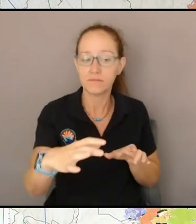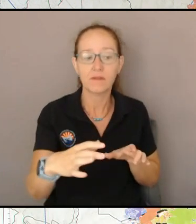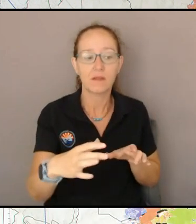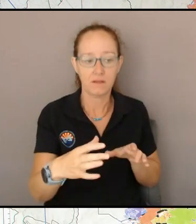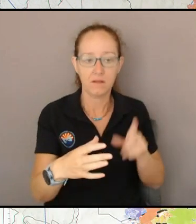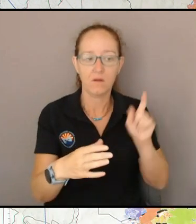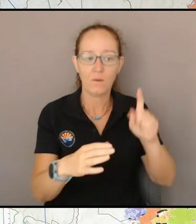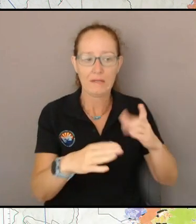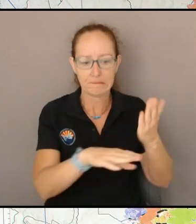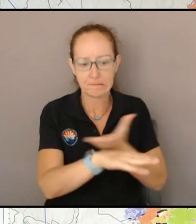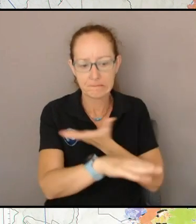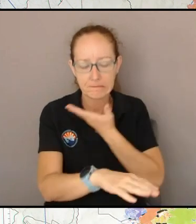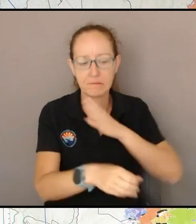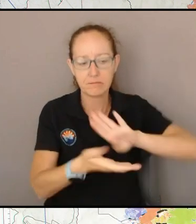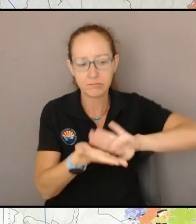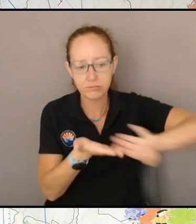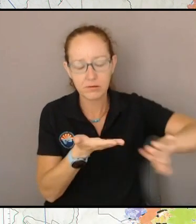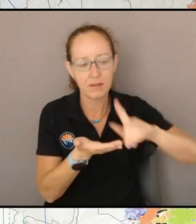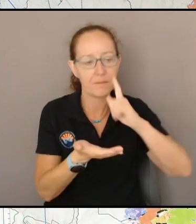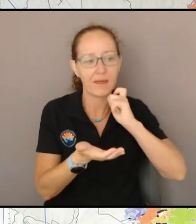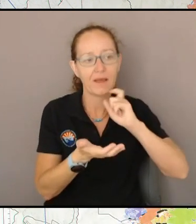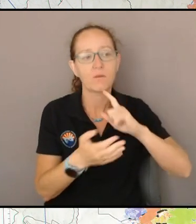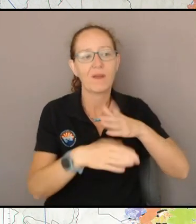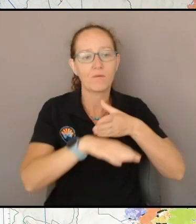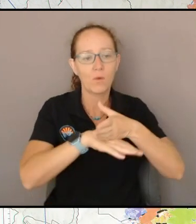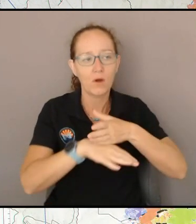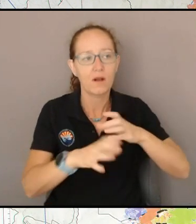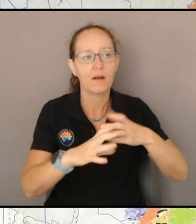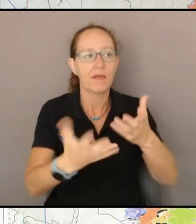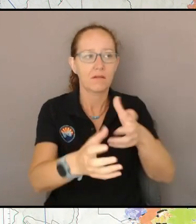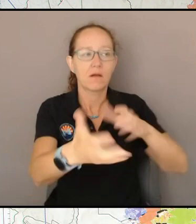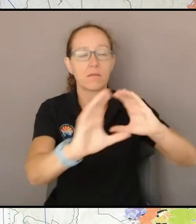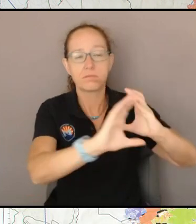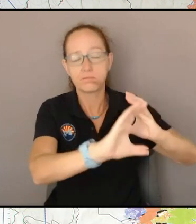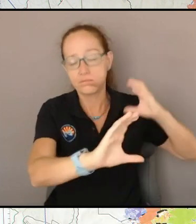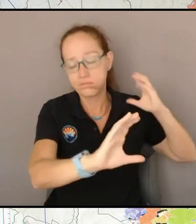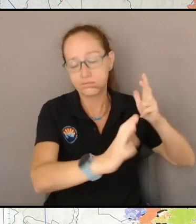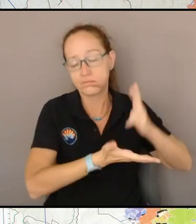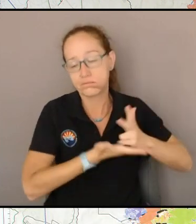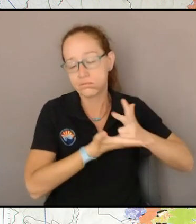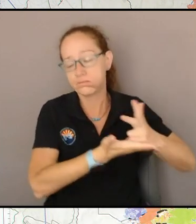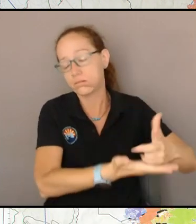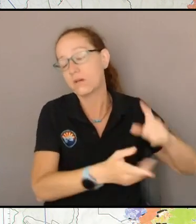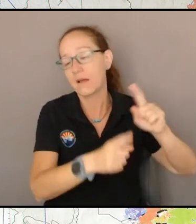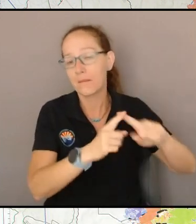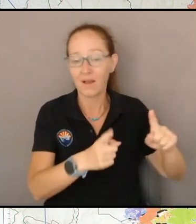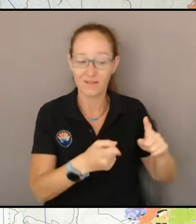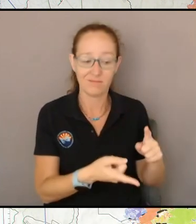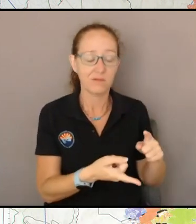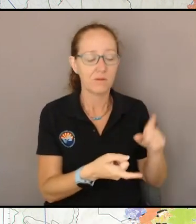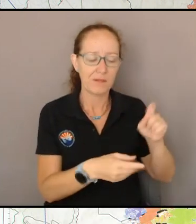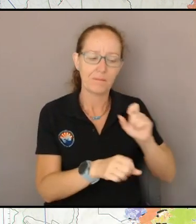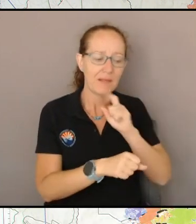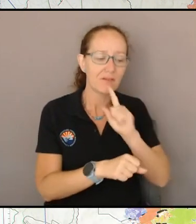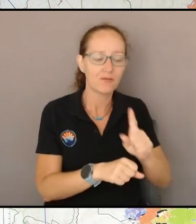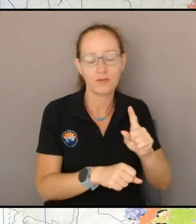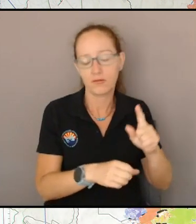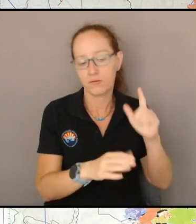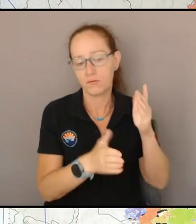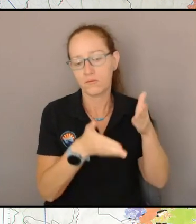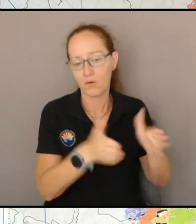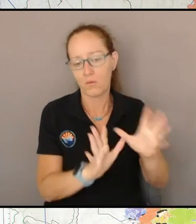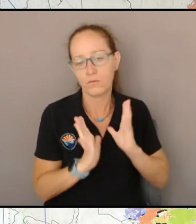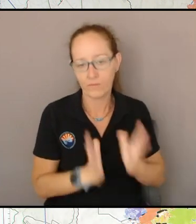from all the suppression activity. So still good work going on in there. A little bit of a pause yesterday afternoon with some of the